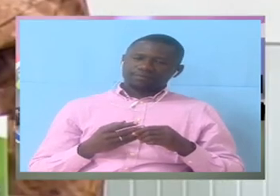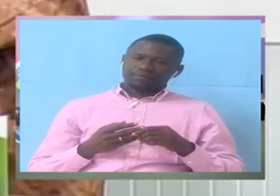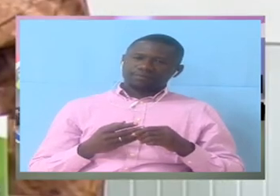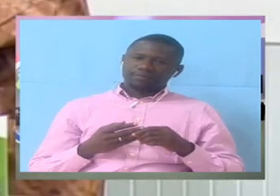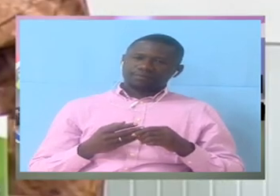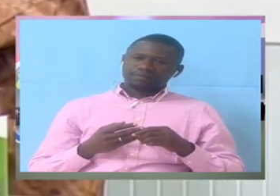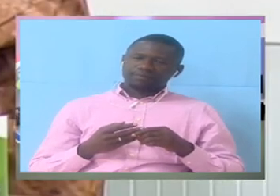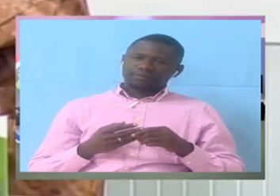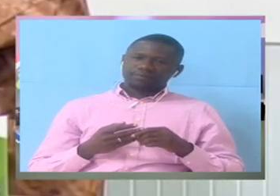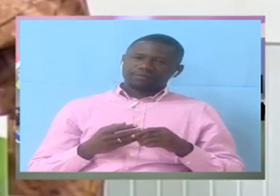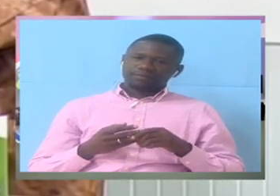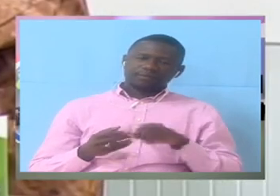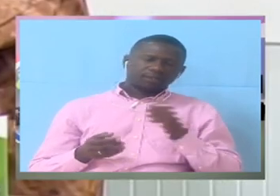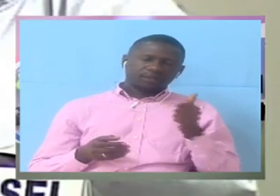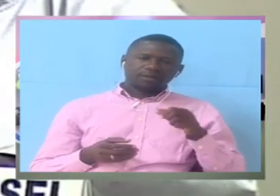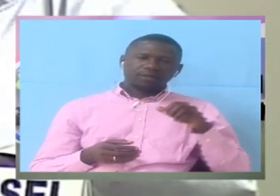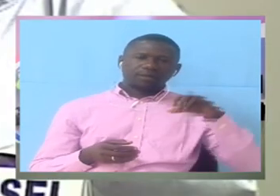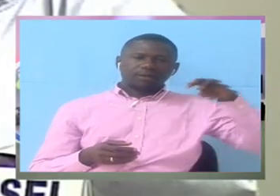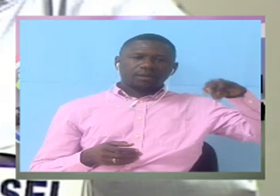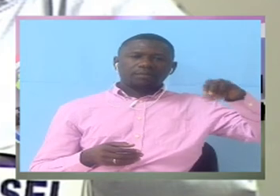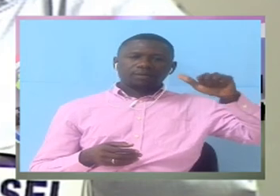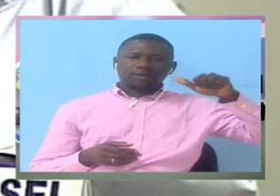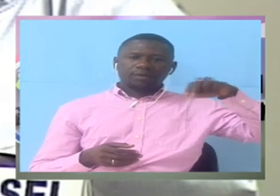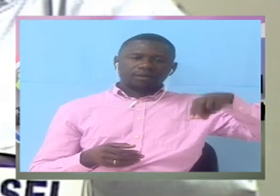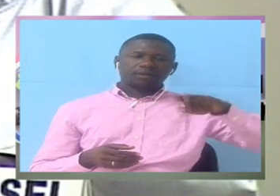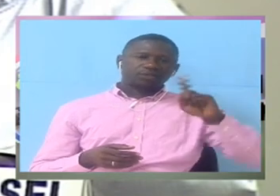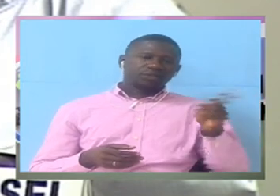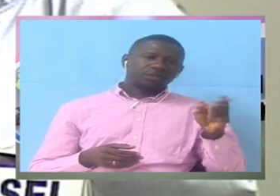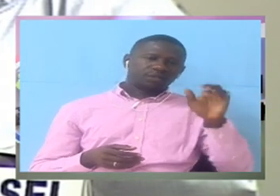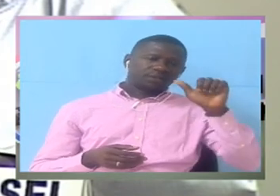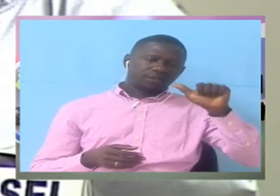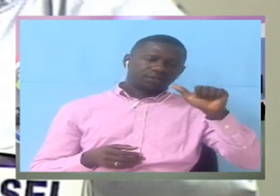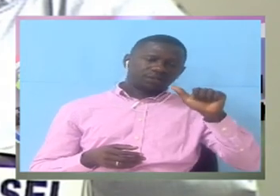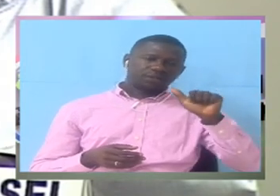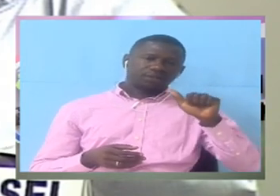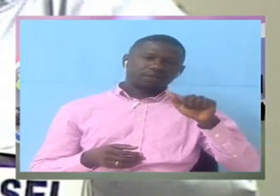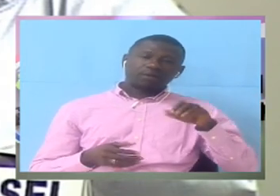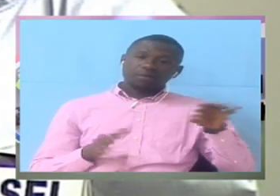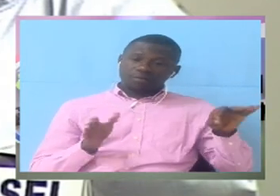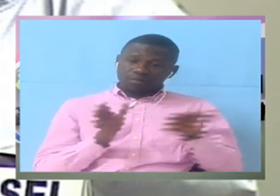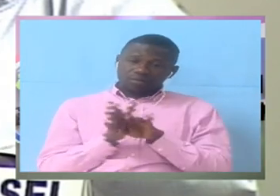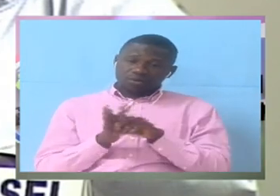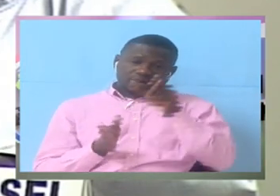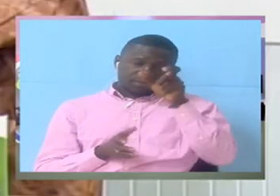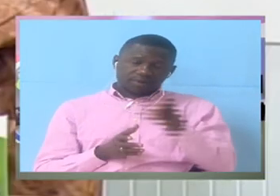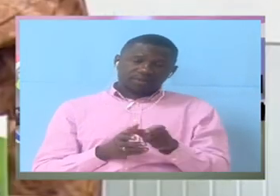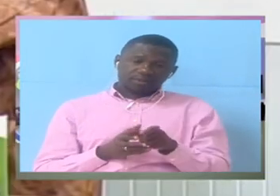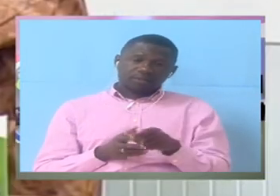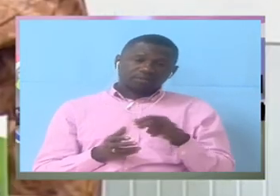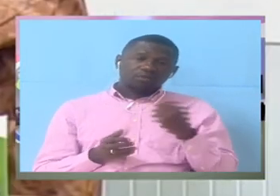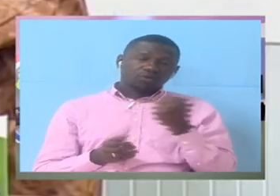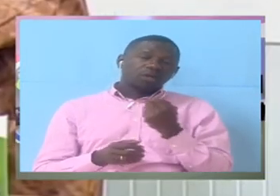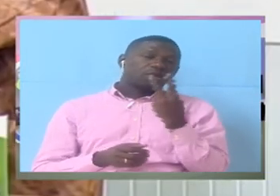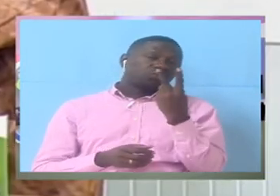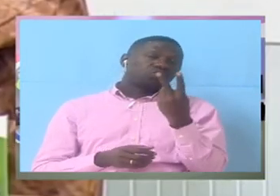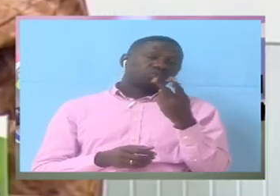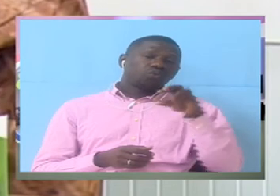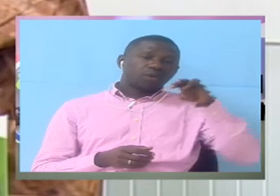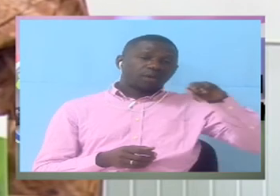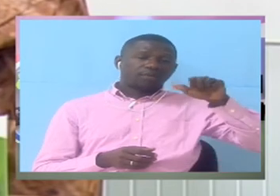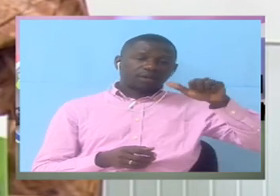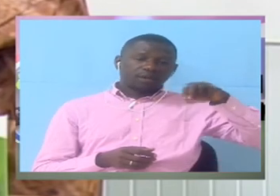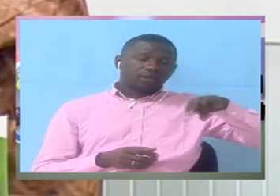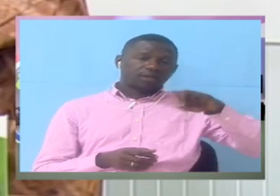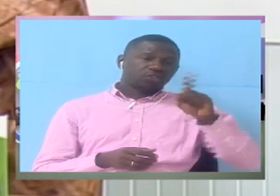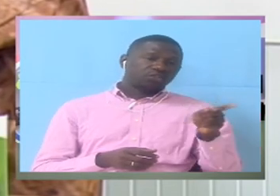Who else? And Manga Plumba. And Manga Plumba. He has two manga there, but Nico Manga Plumba, everybody know him. There were two mangas, but